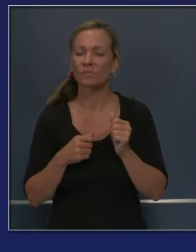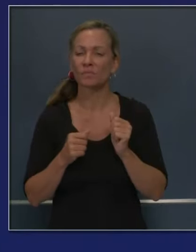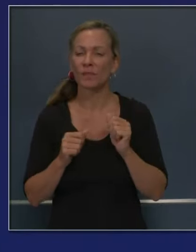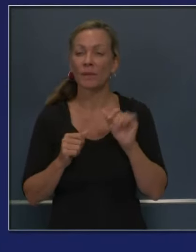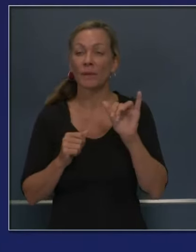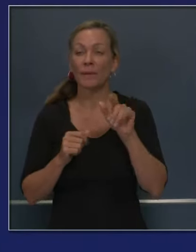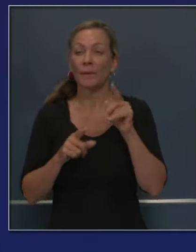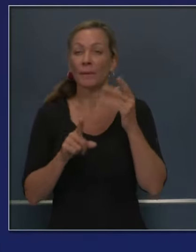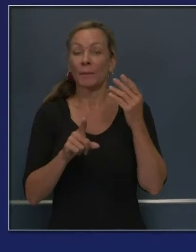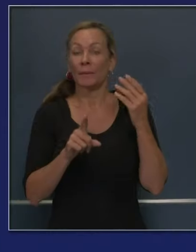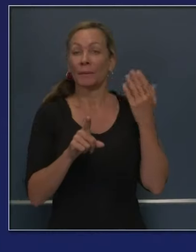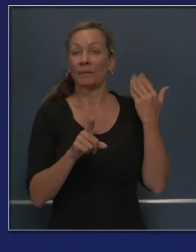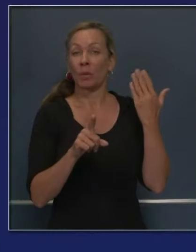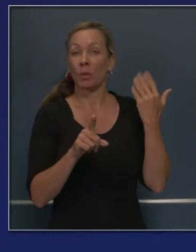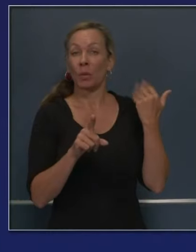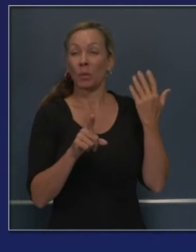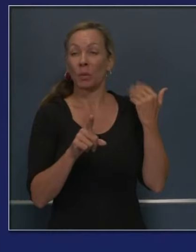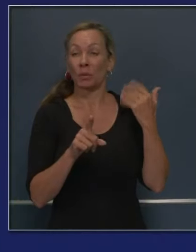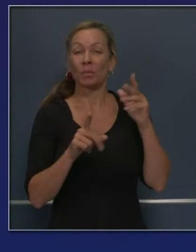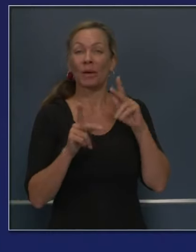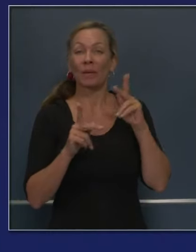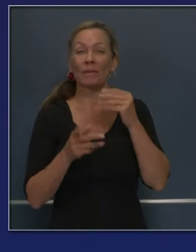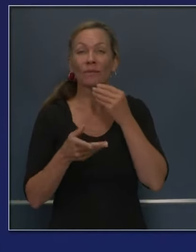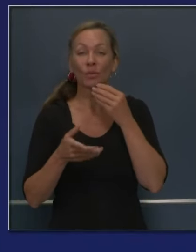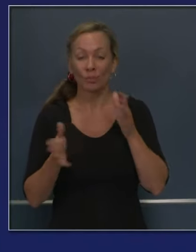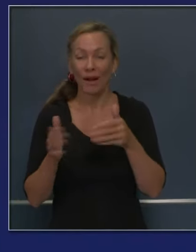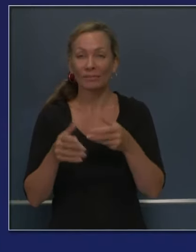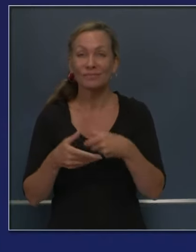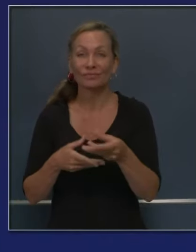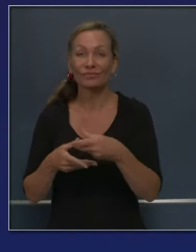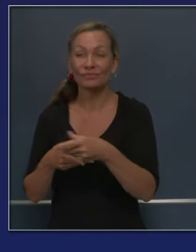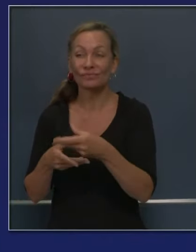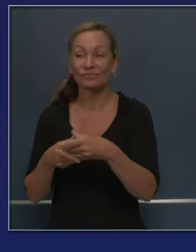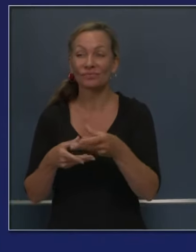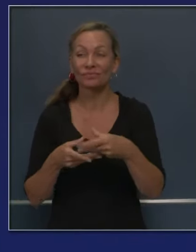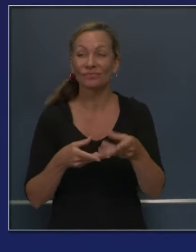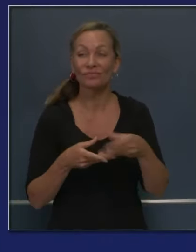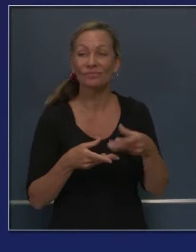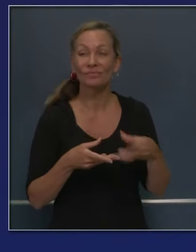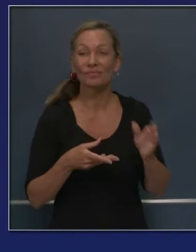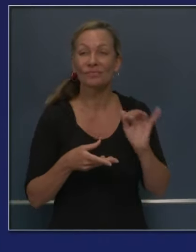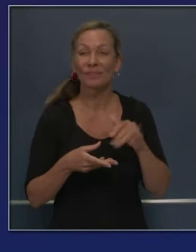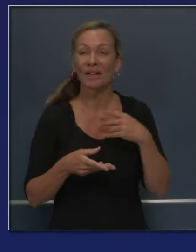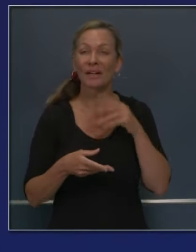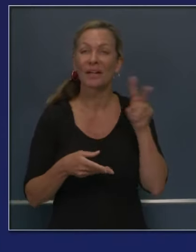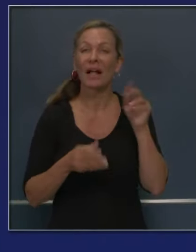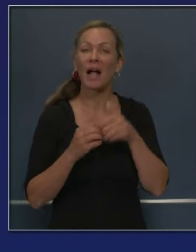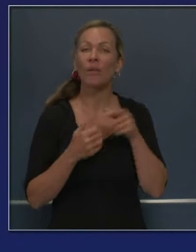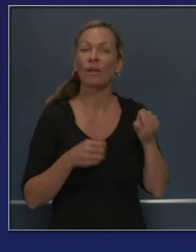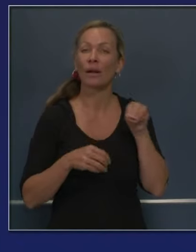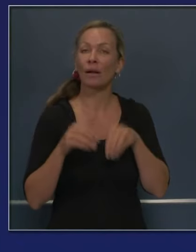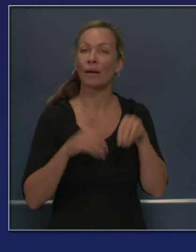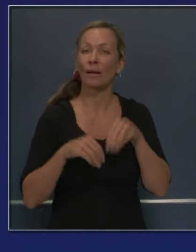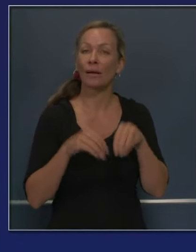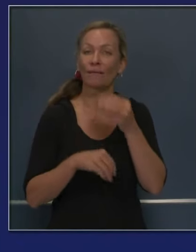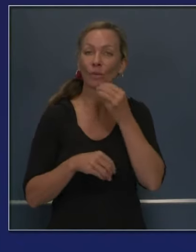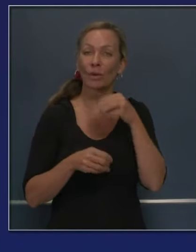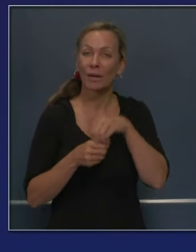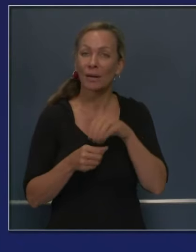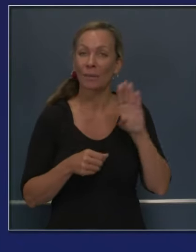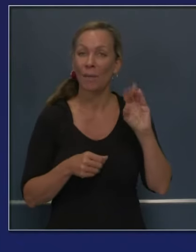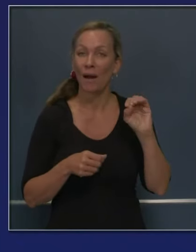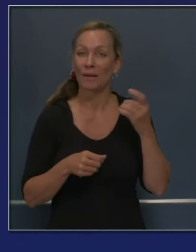have individualized boxes. I saw how they were prepared. I saw the protocols and processes that were in place to prepare those